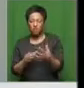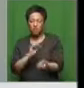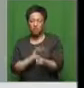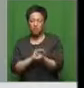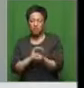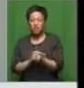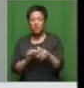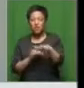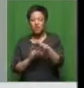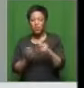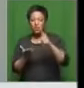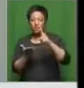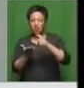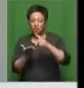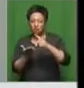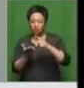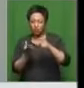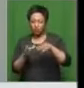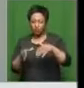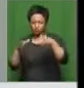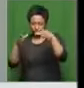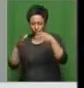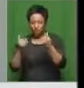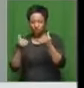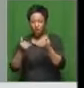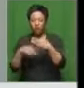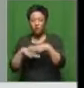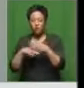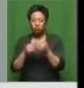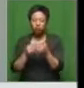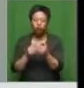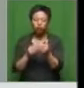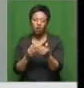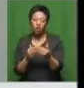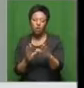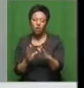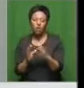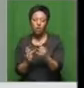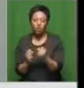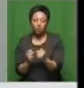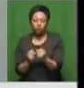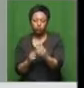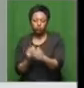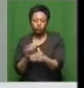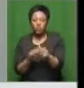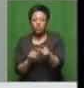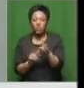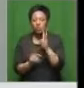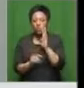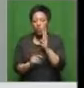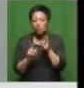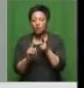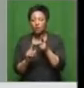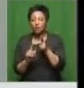sanitizer area. But now that things are beginning to open up again, we are looking very strongly at the mineral water, juice and dairy markets with